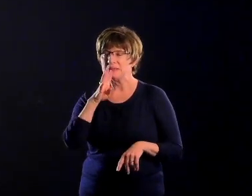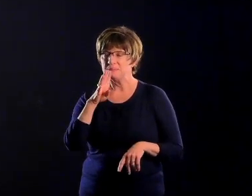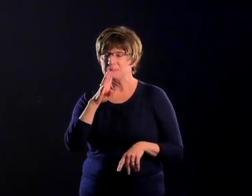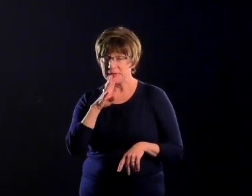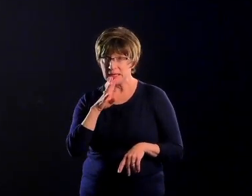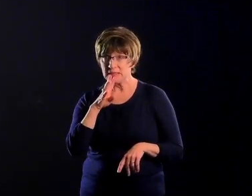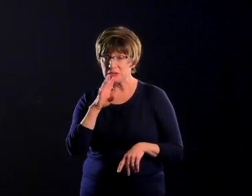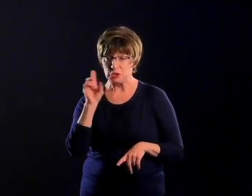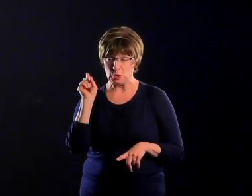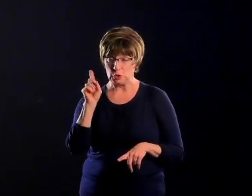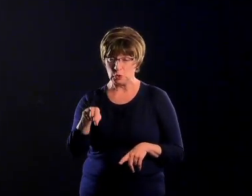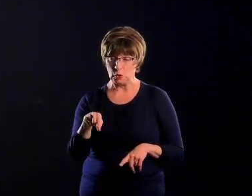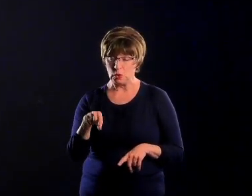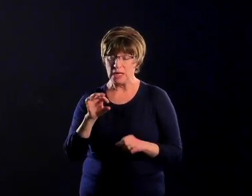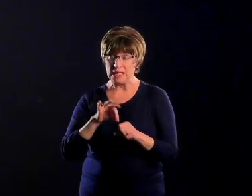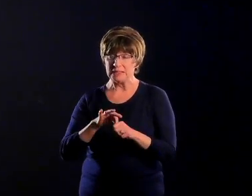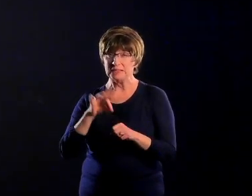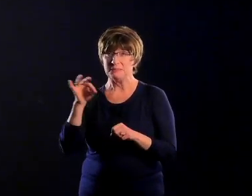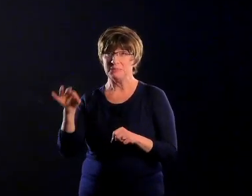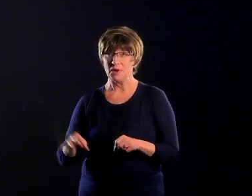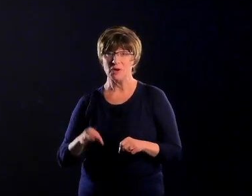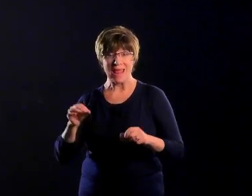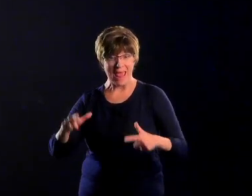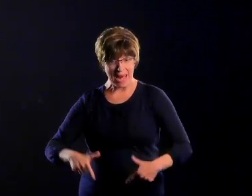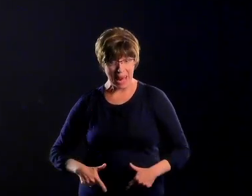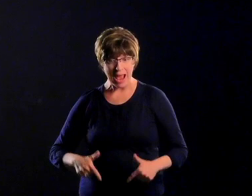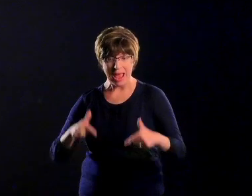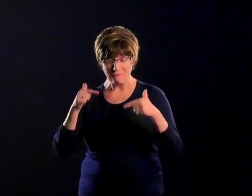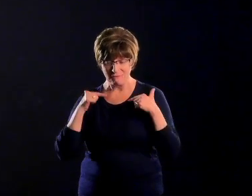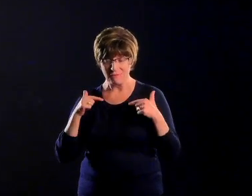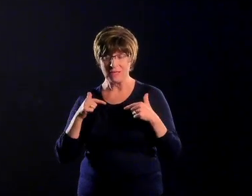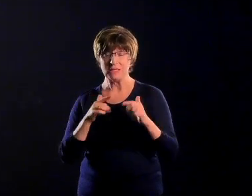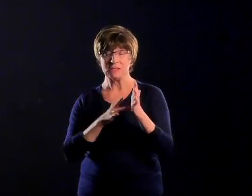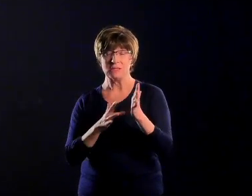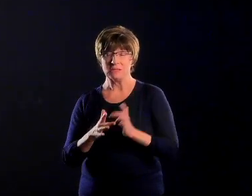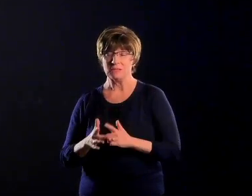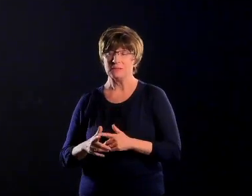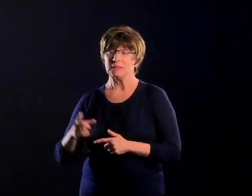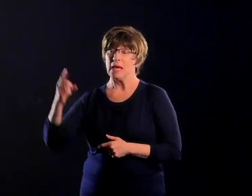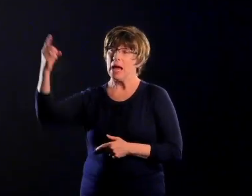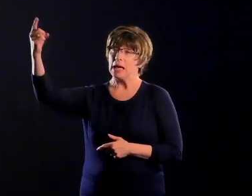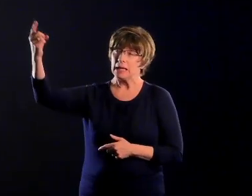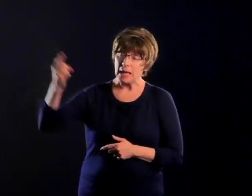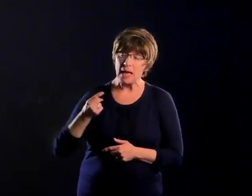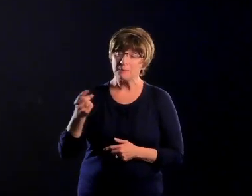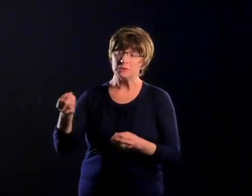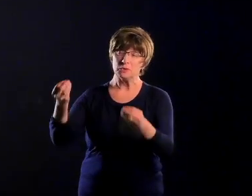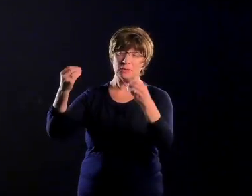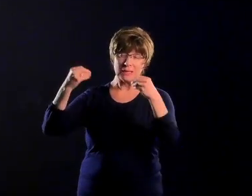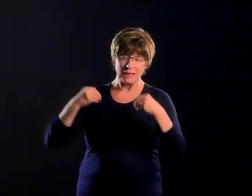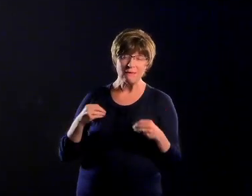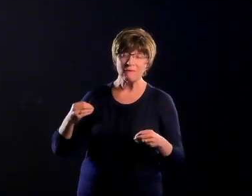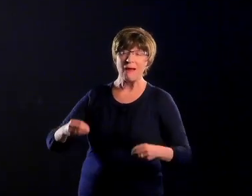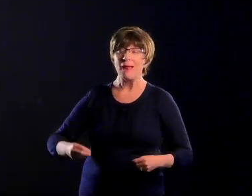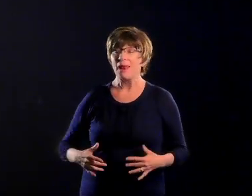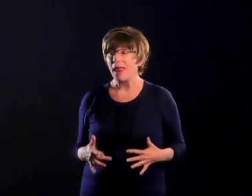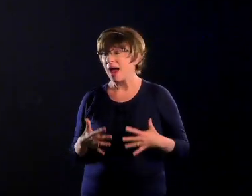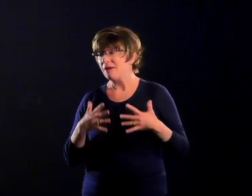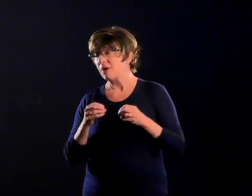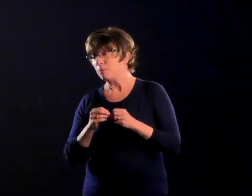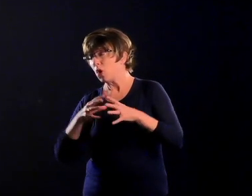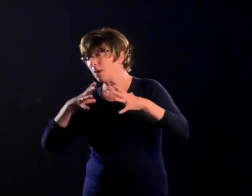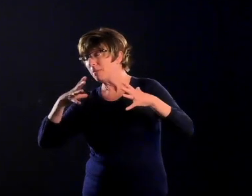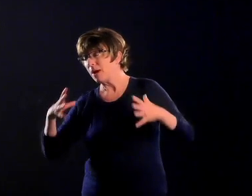words that I speak to you are spirit and they are life. Jesus has come to give us life and to give it to us more abundantly. The more that